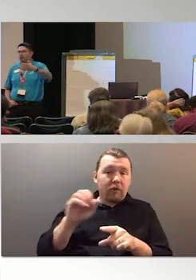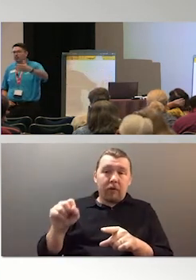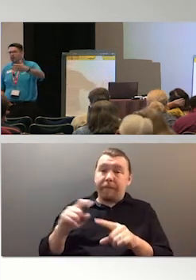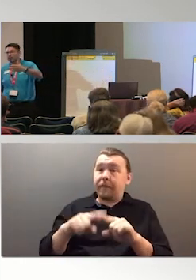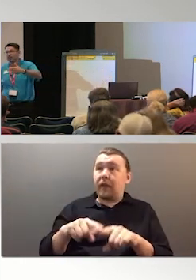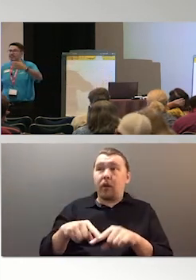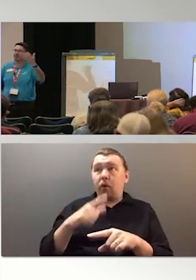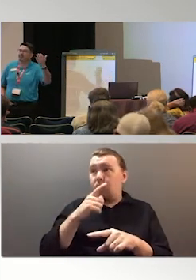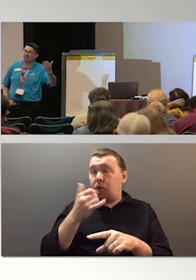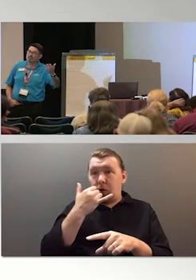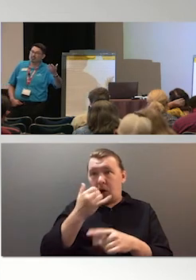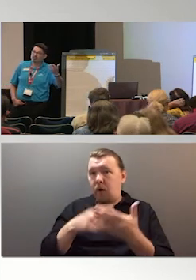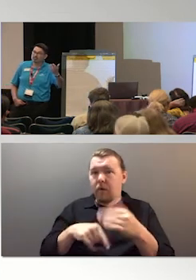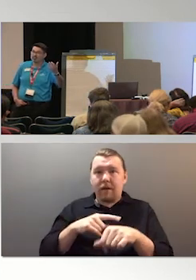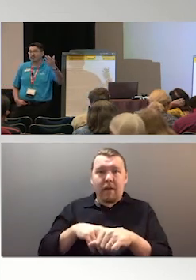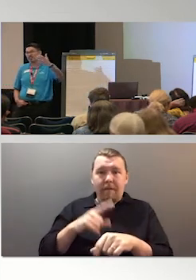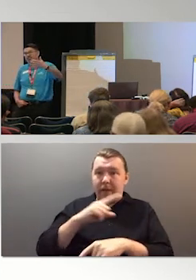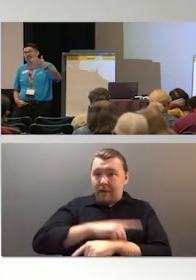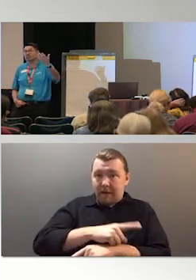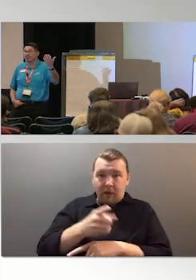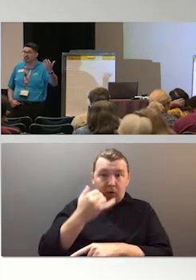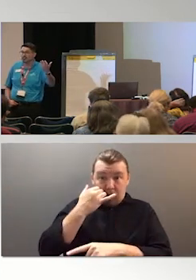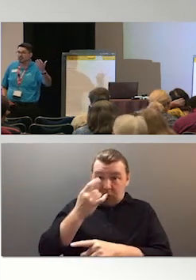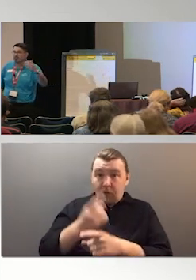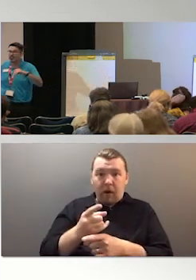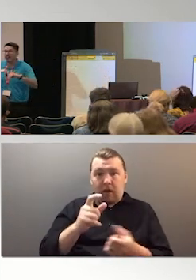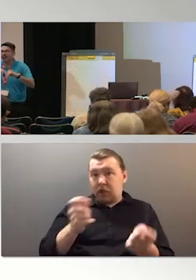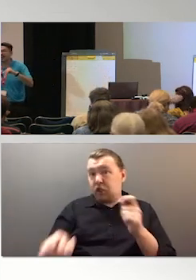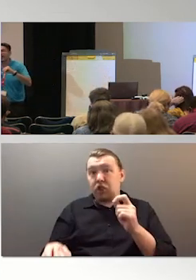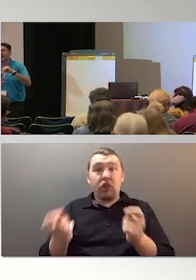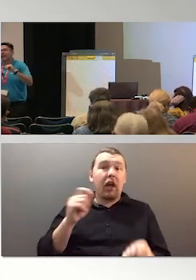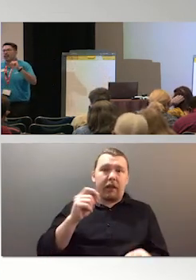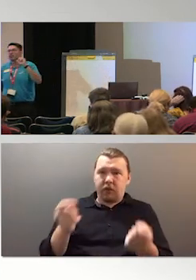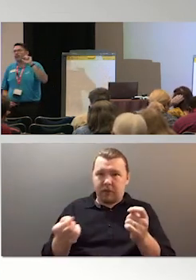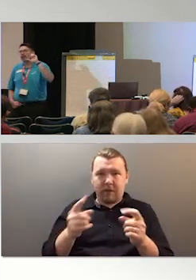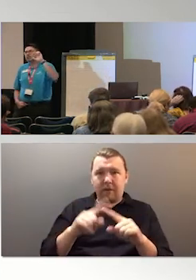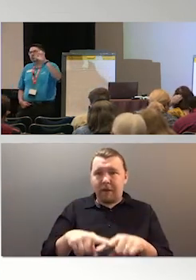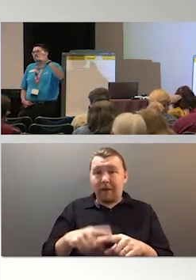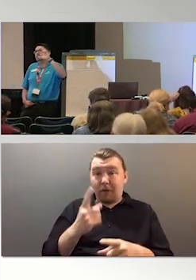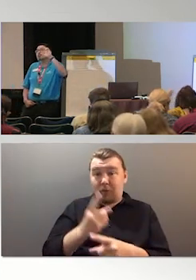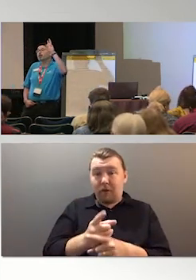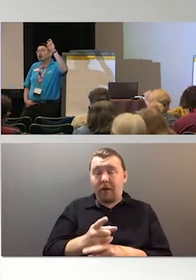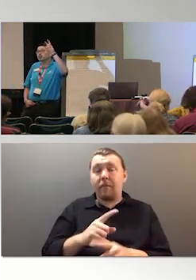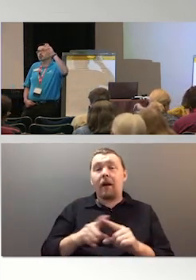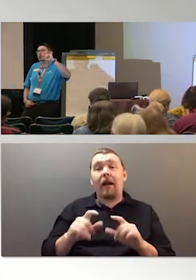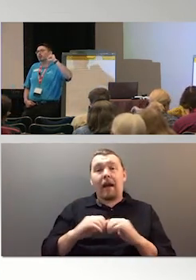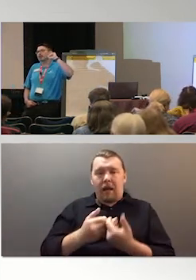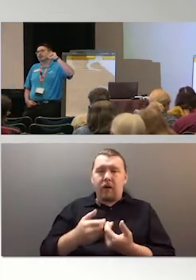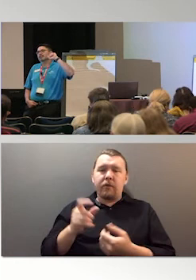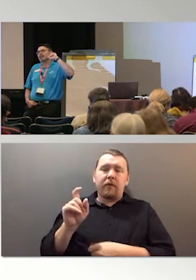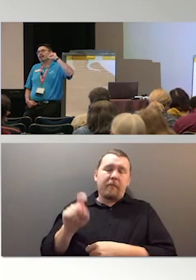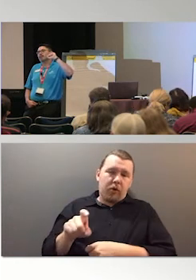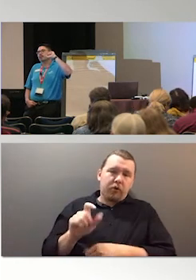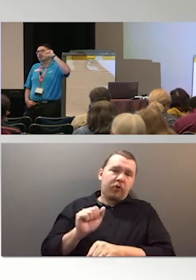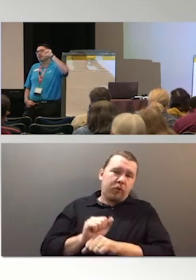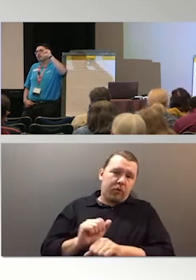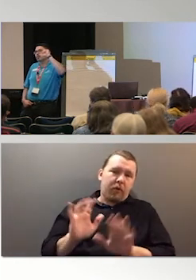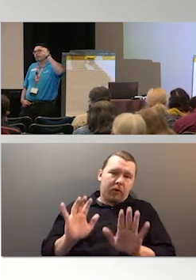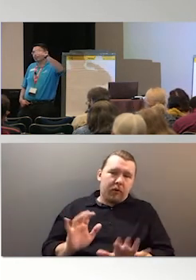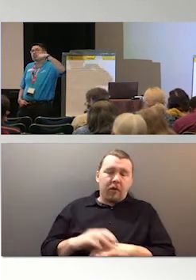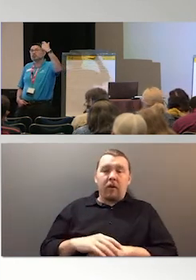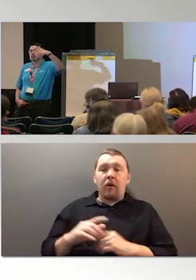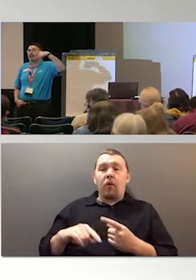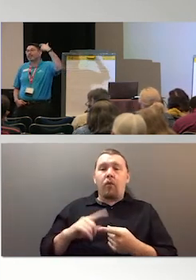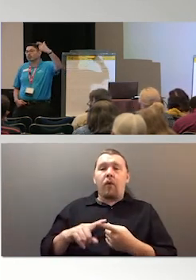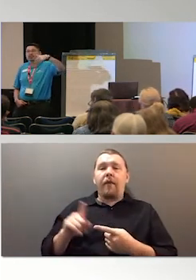you call and what time of day you call them because it could change. So how it's supposed to work is that when